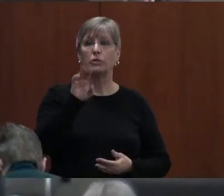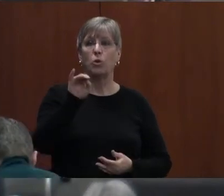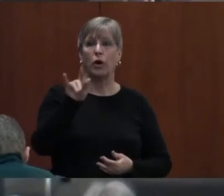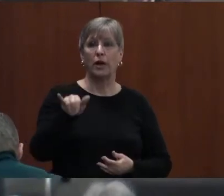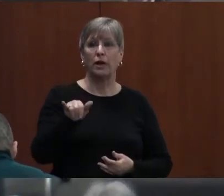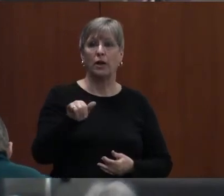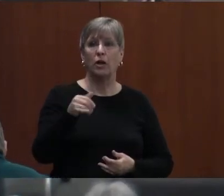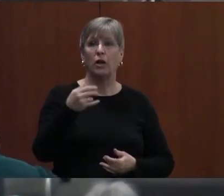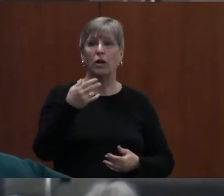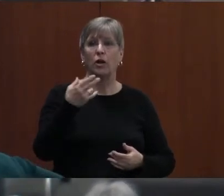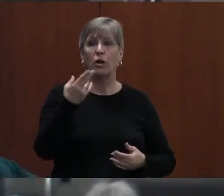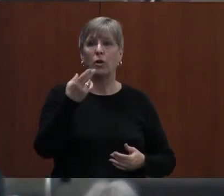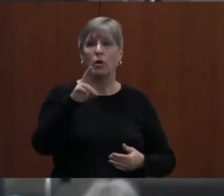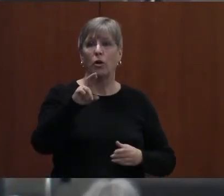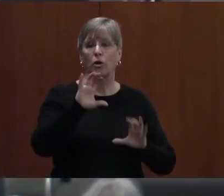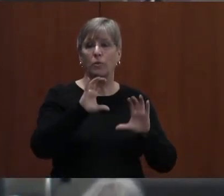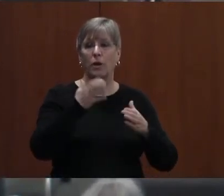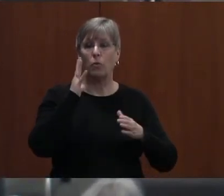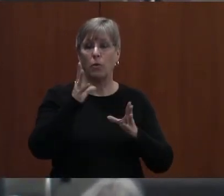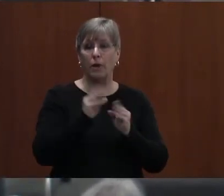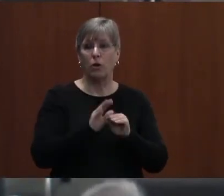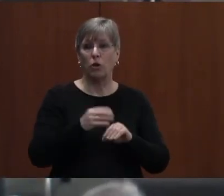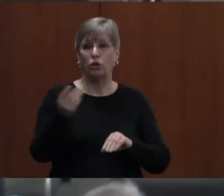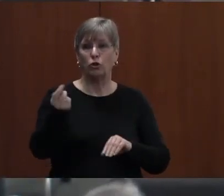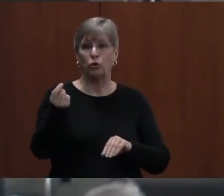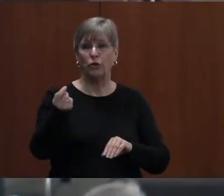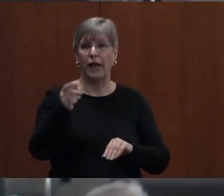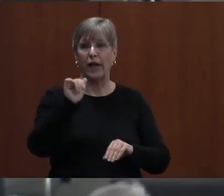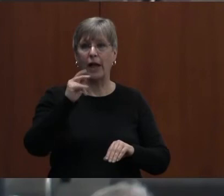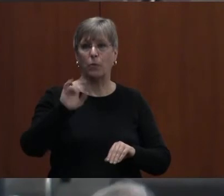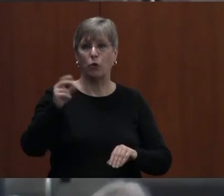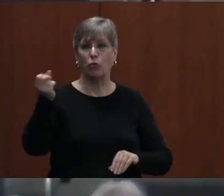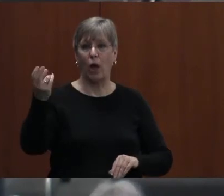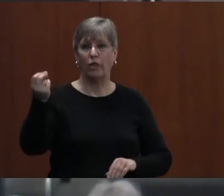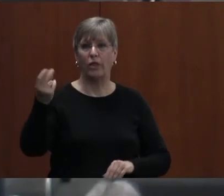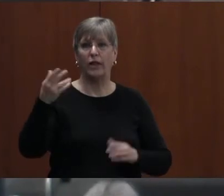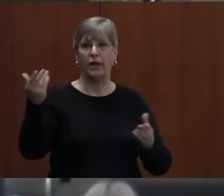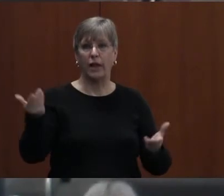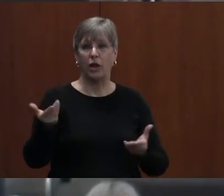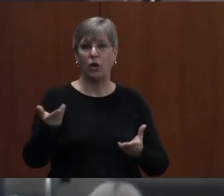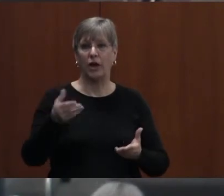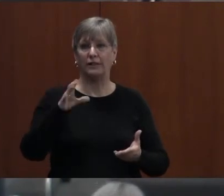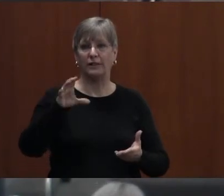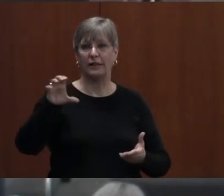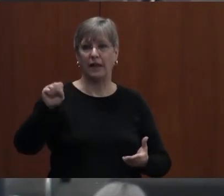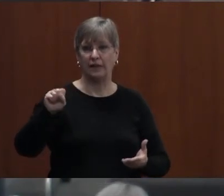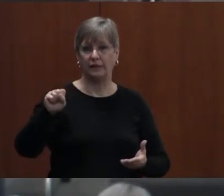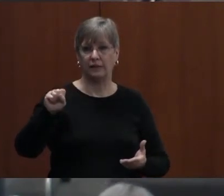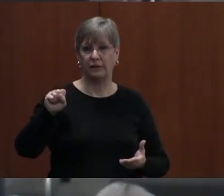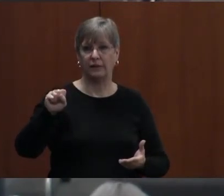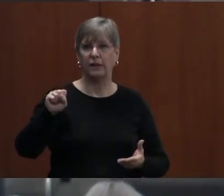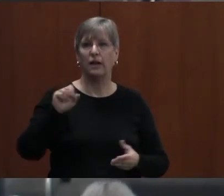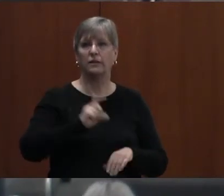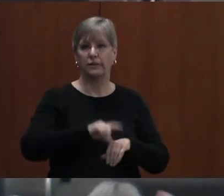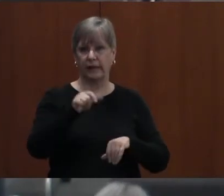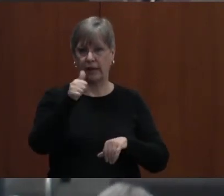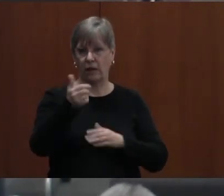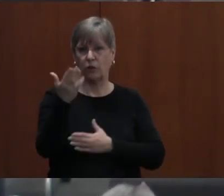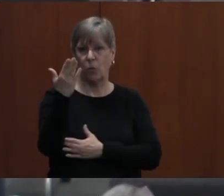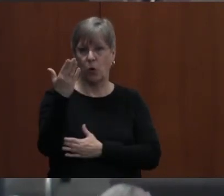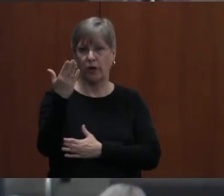The Human Resources Committee will meet on Tuesday, April 12th, here at the CES at 10 o'clock